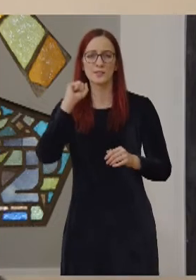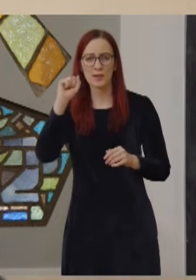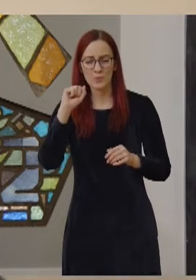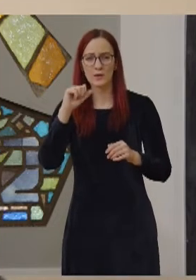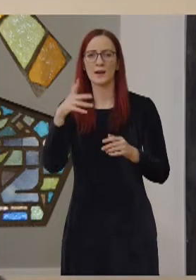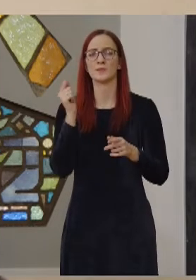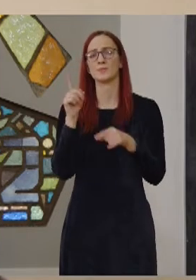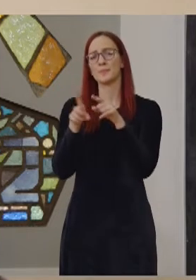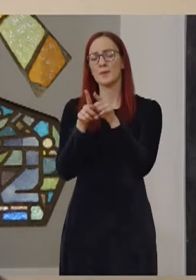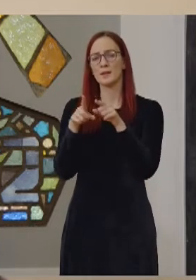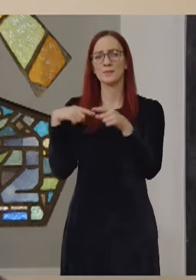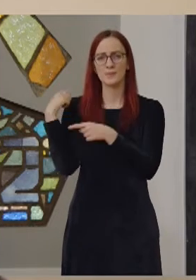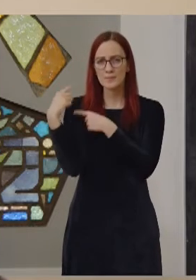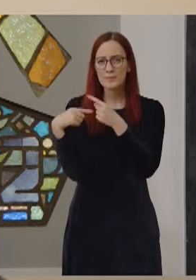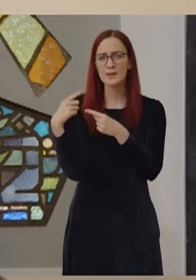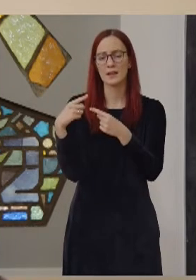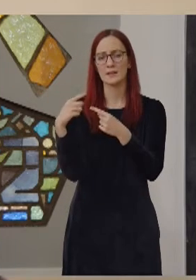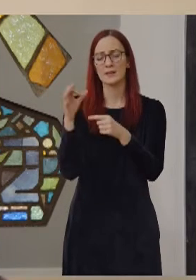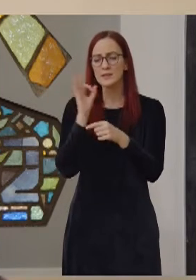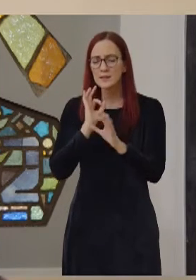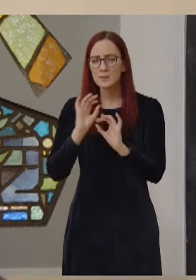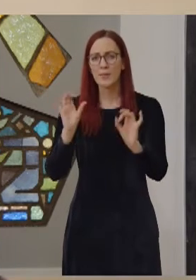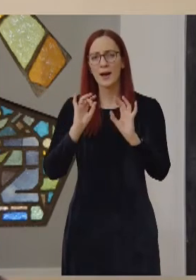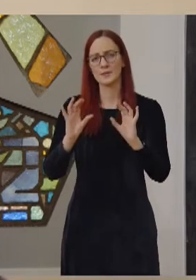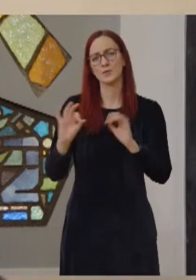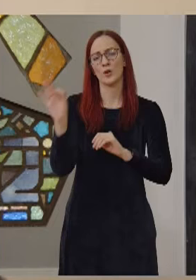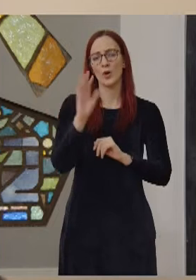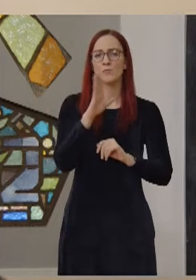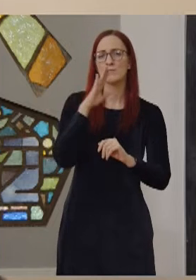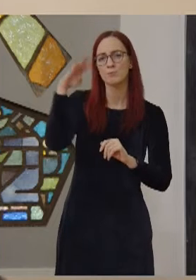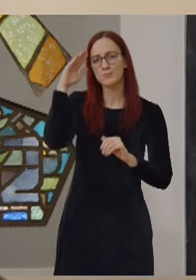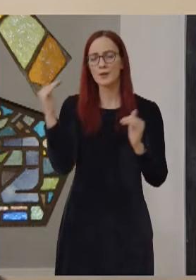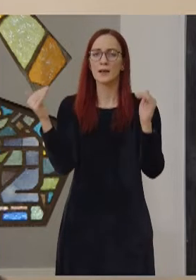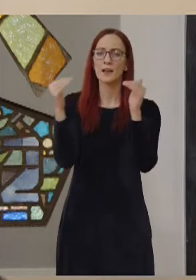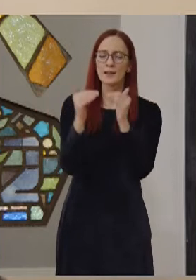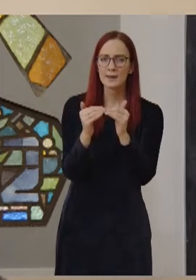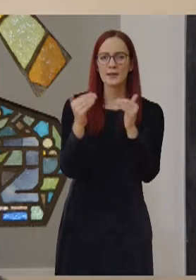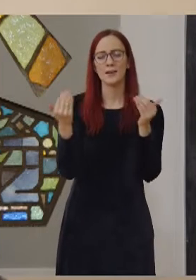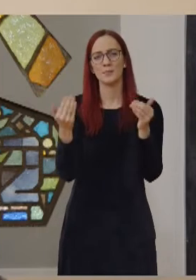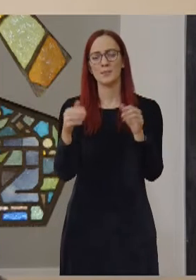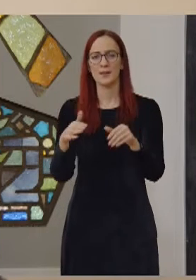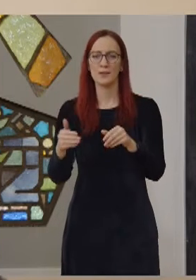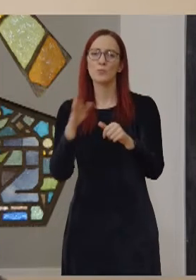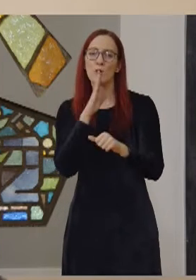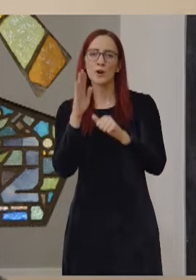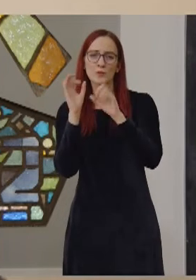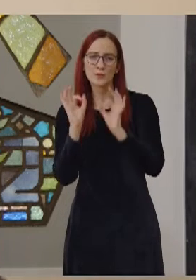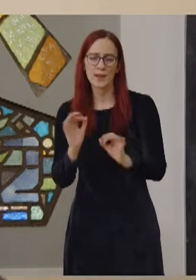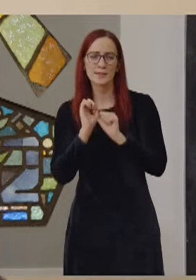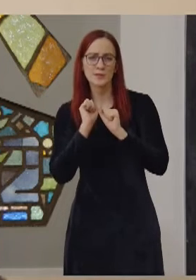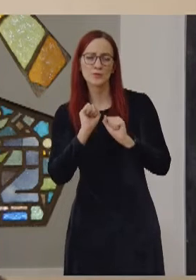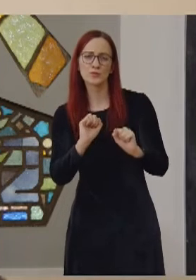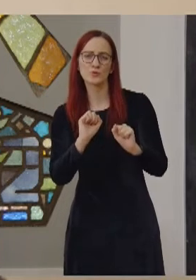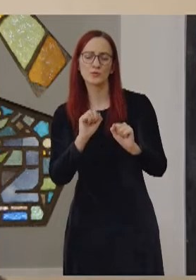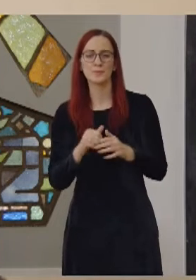Social Democrat Party that has traditionally been talking about gender equality and protecting